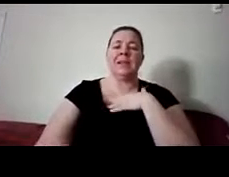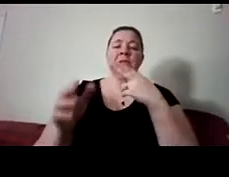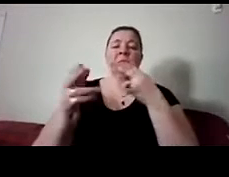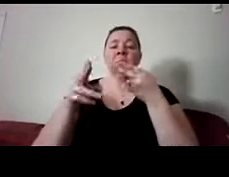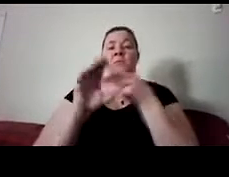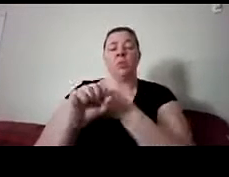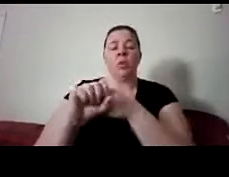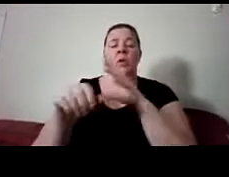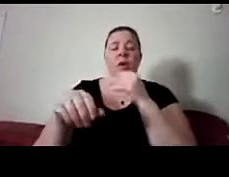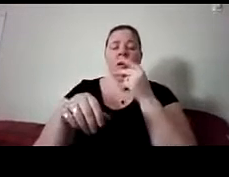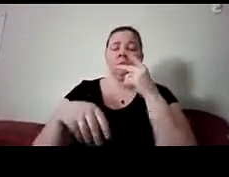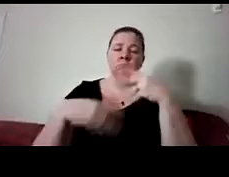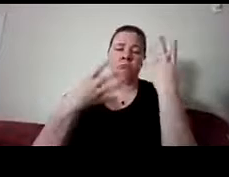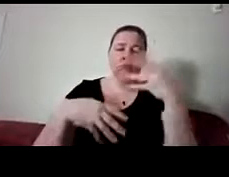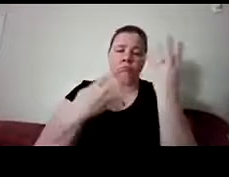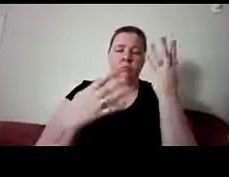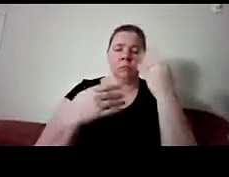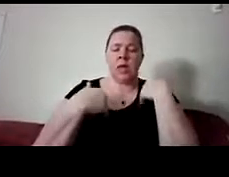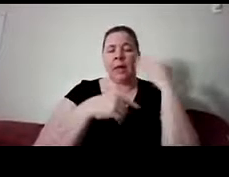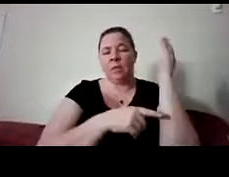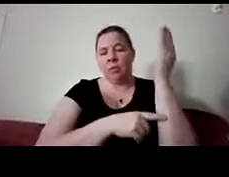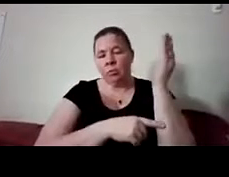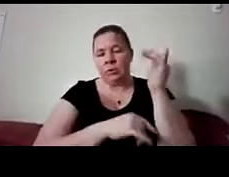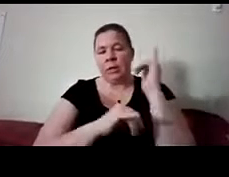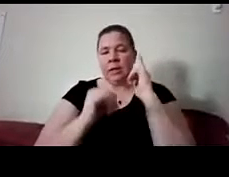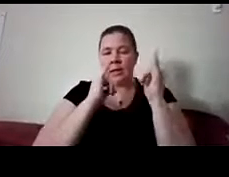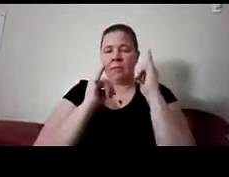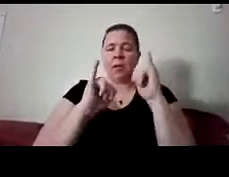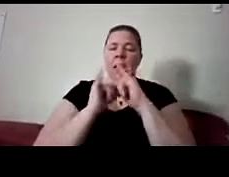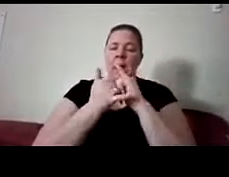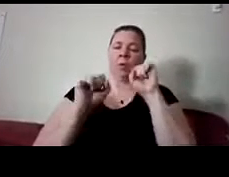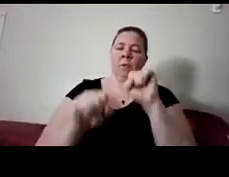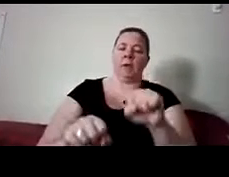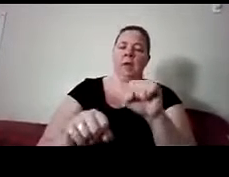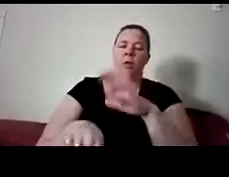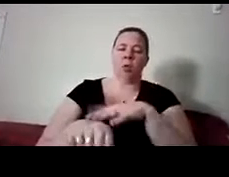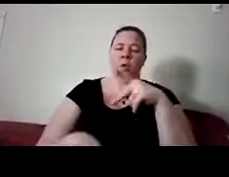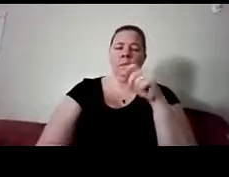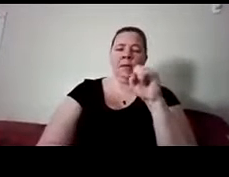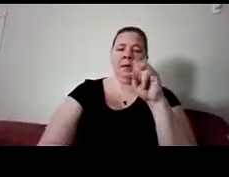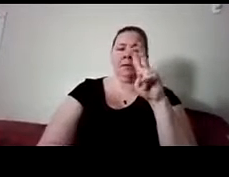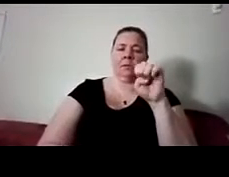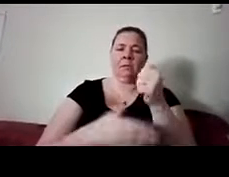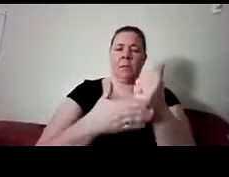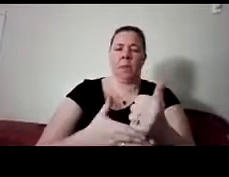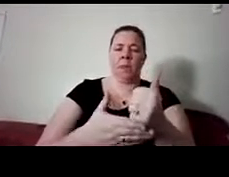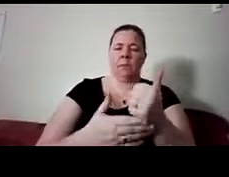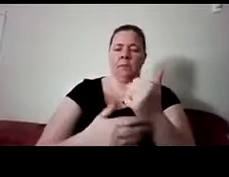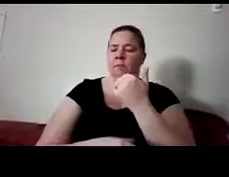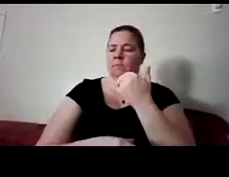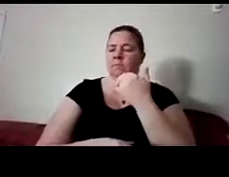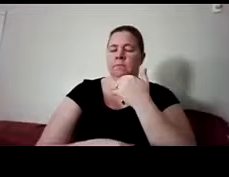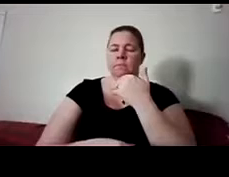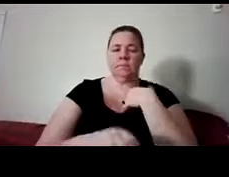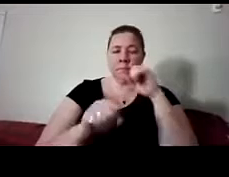the playlist. There's presentations, interviews, and how can Onpassive help. Thanks. Unmuted. Can